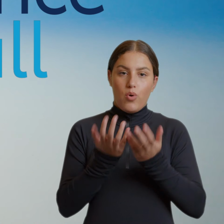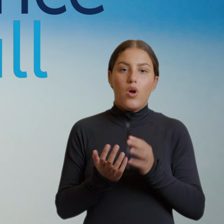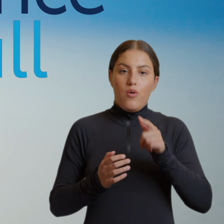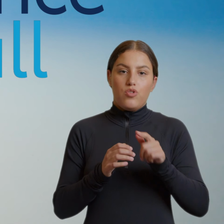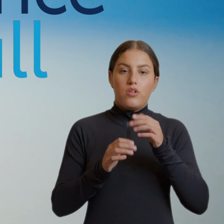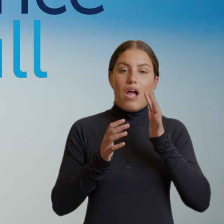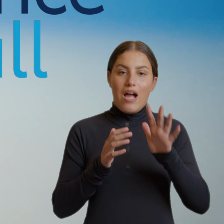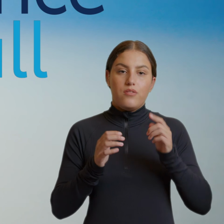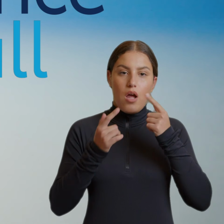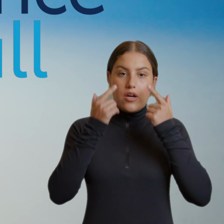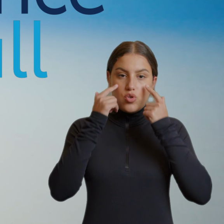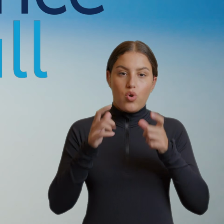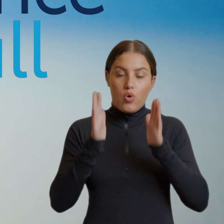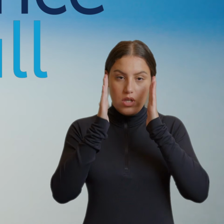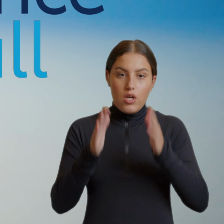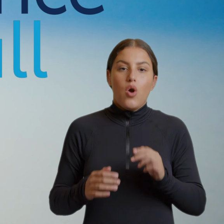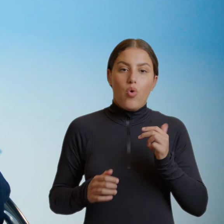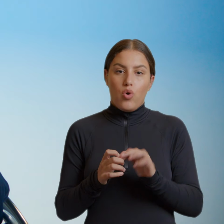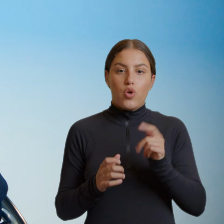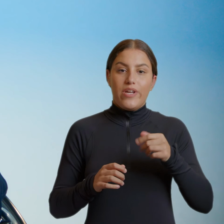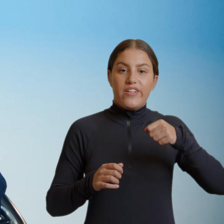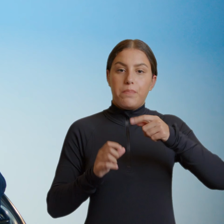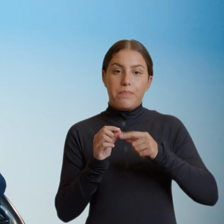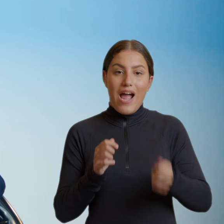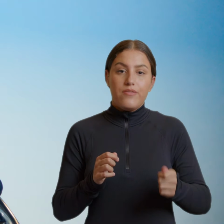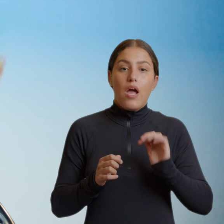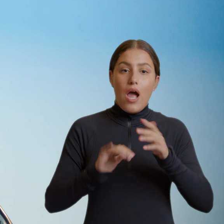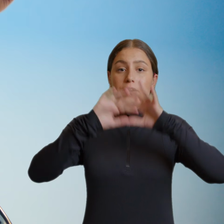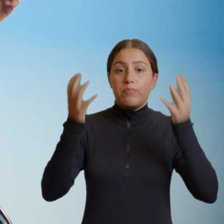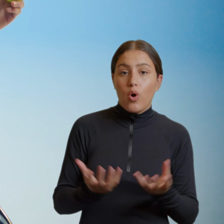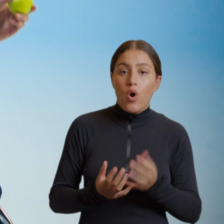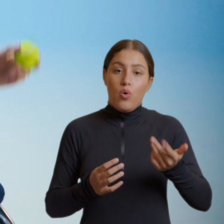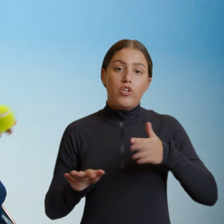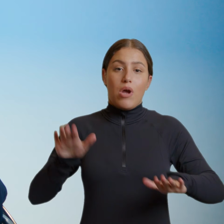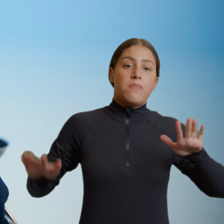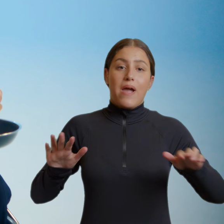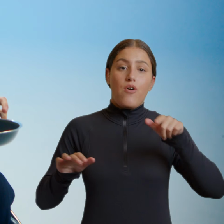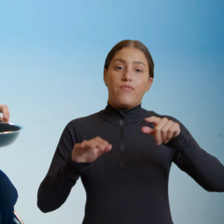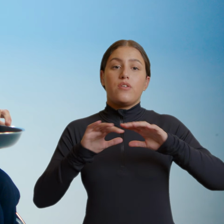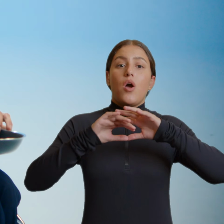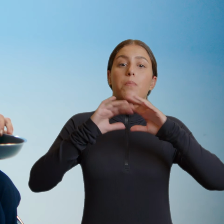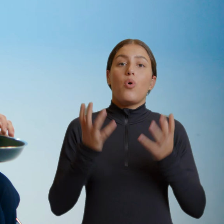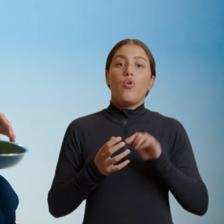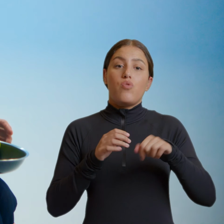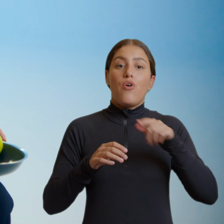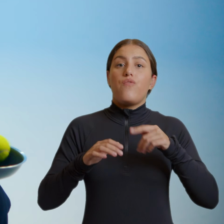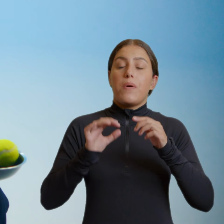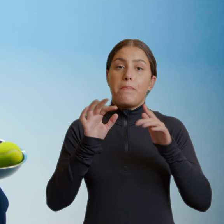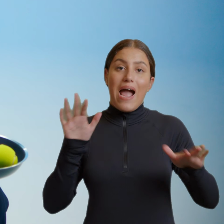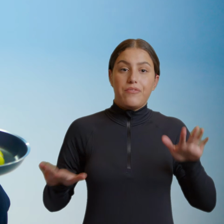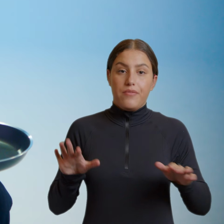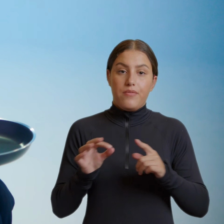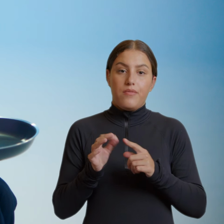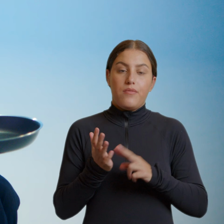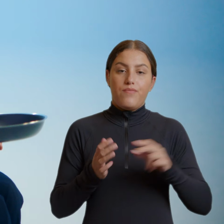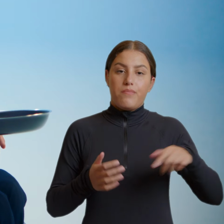ball, which is perfect for hand-eye coordination. But all we need is a pen and a ball. And we try to balance this ball